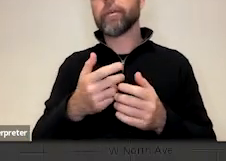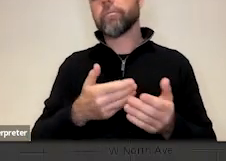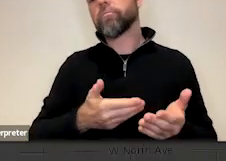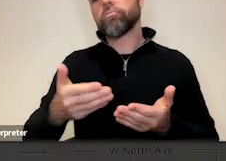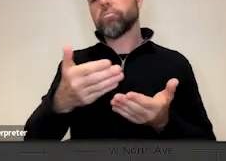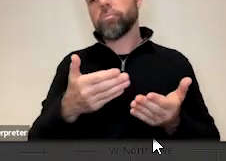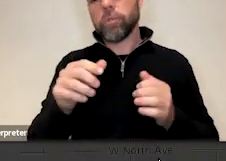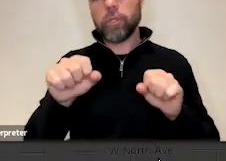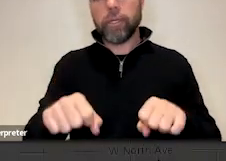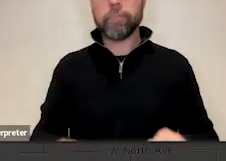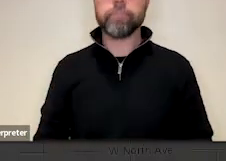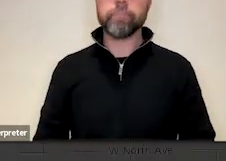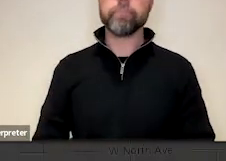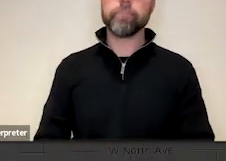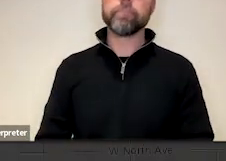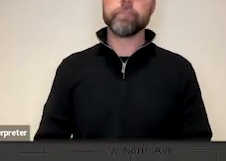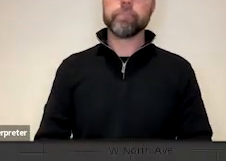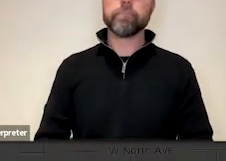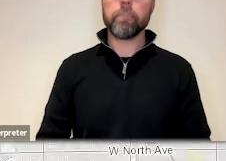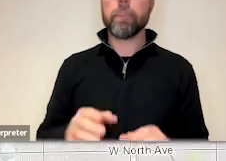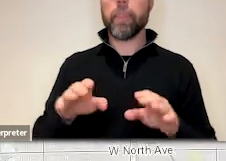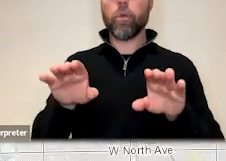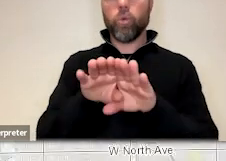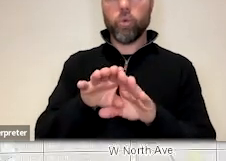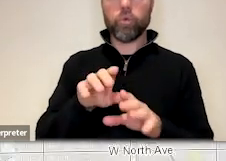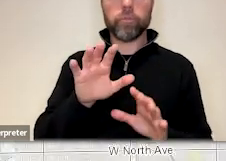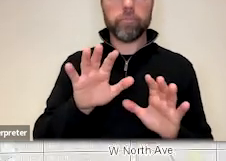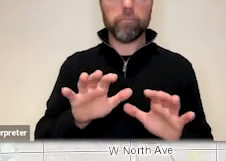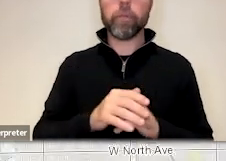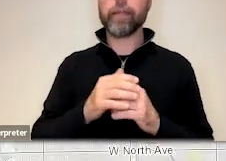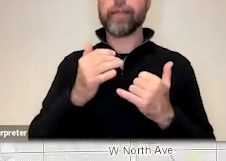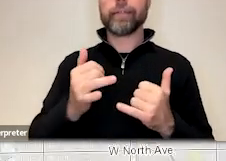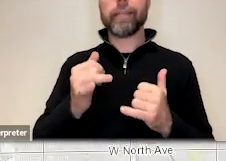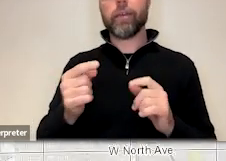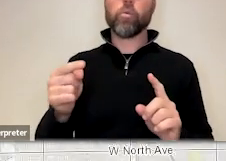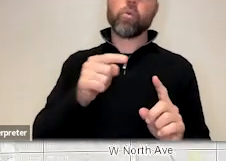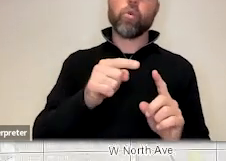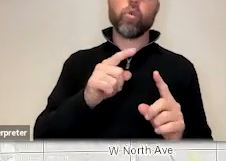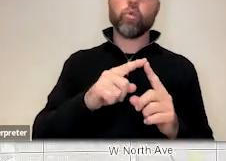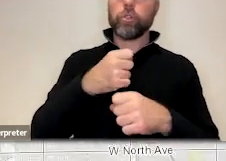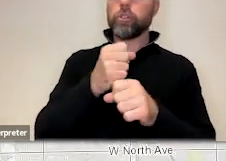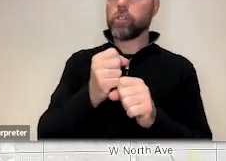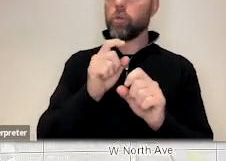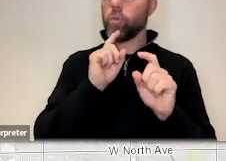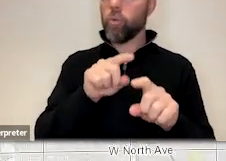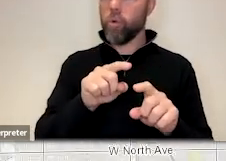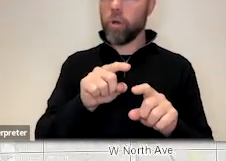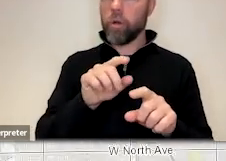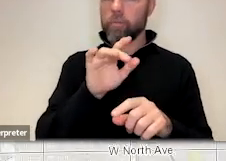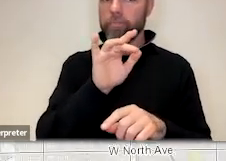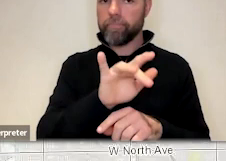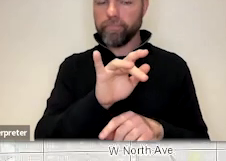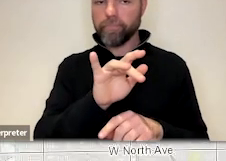it with me. All right, I'm going to close this. I'm going to move back over to my generate report toggle,